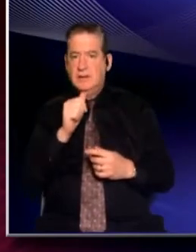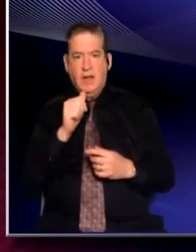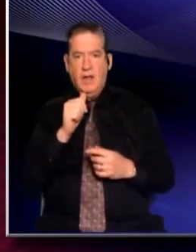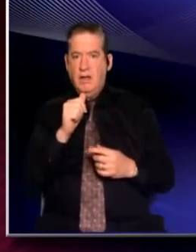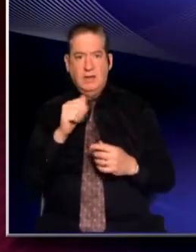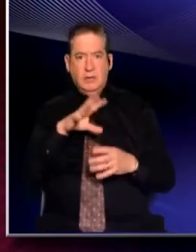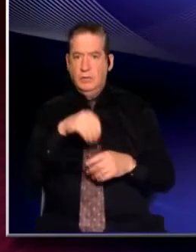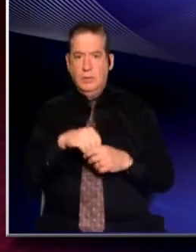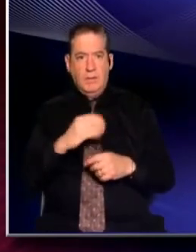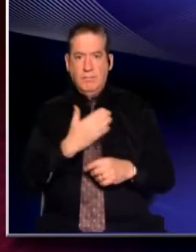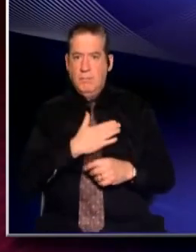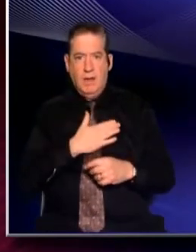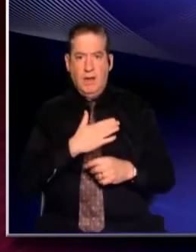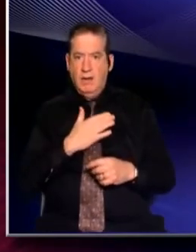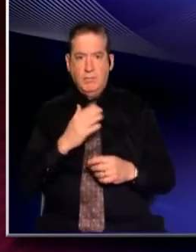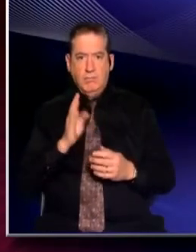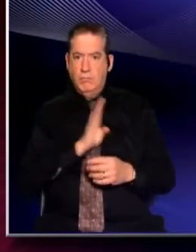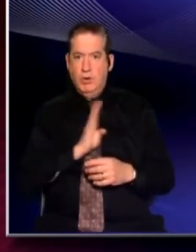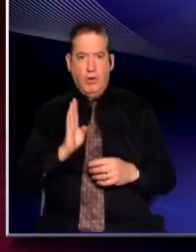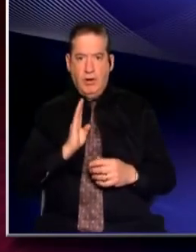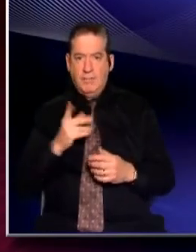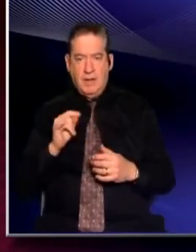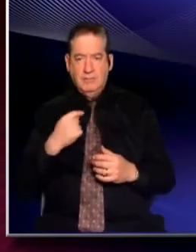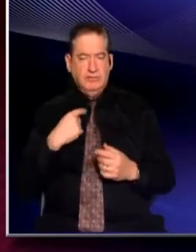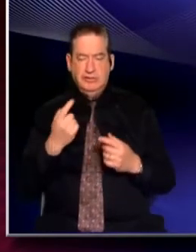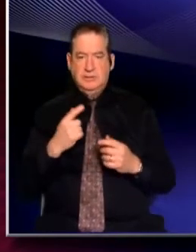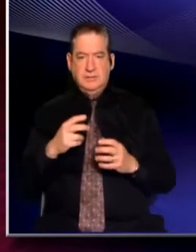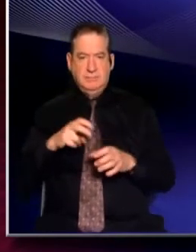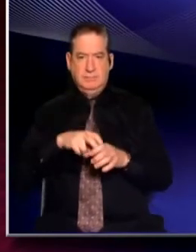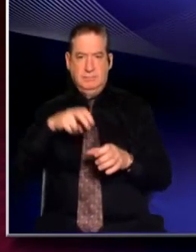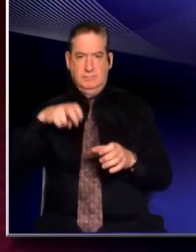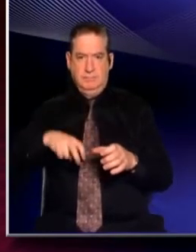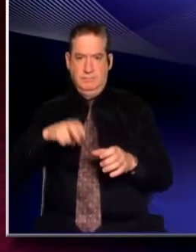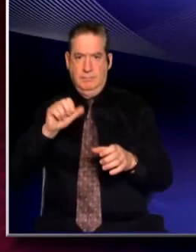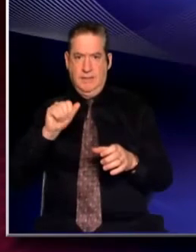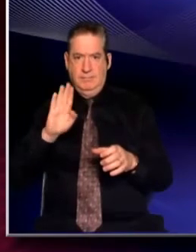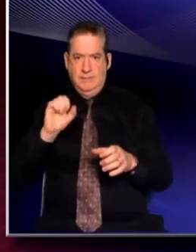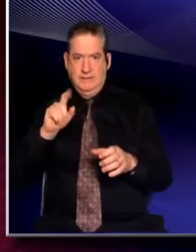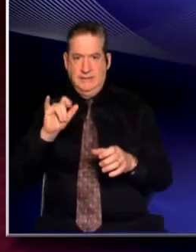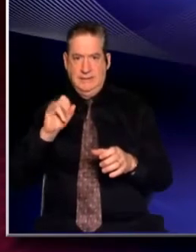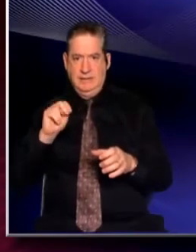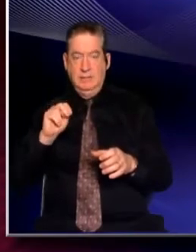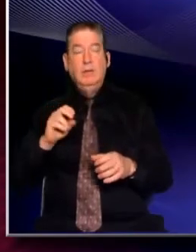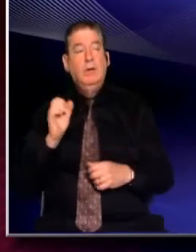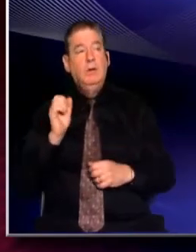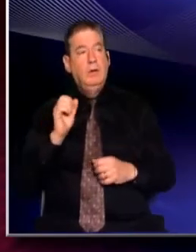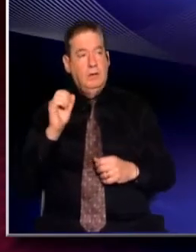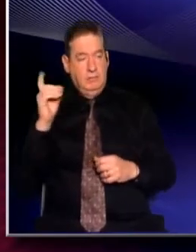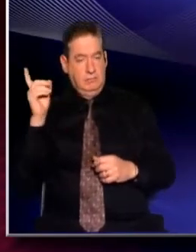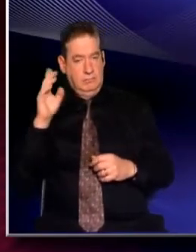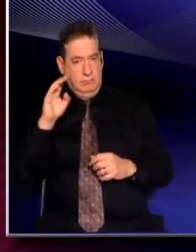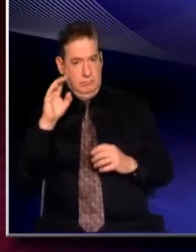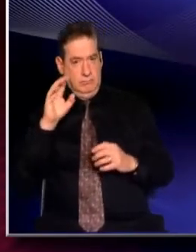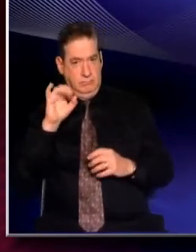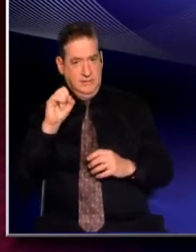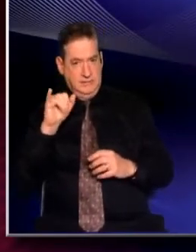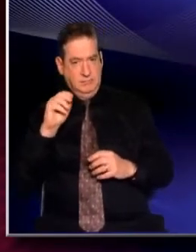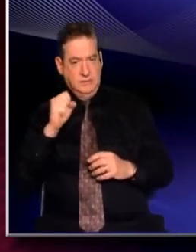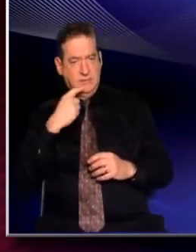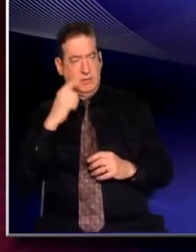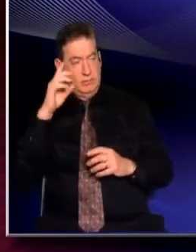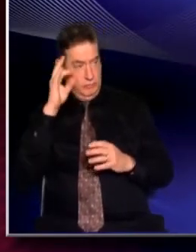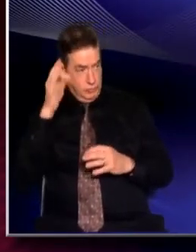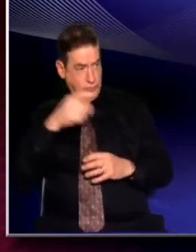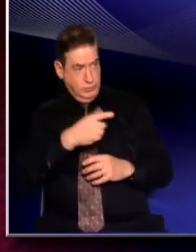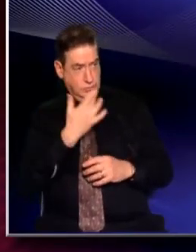my board packet, so my intention is just to abstain. Okay. So yeah, I assume as a future you